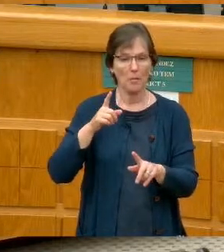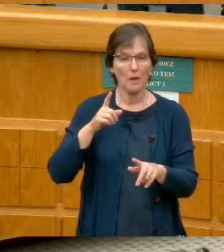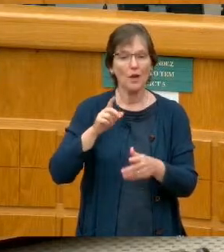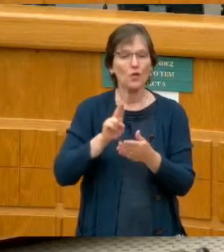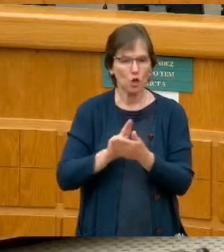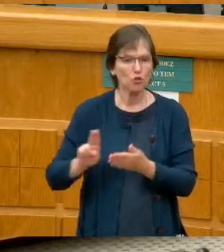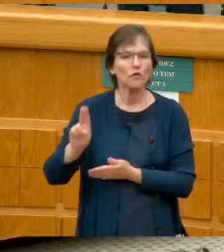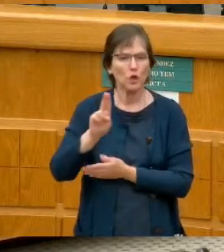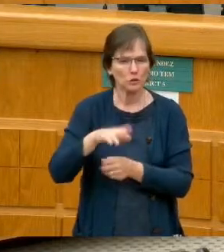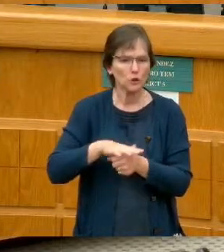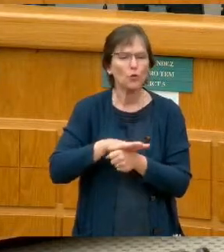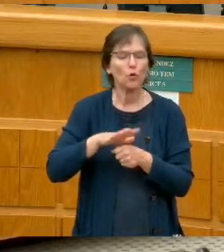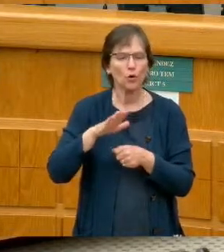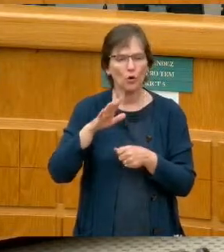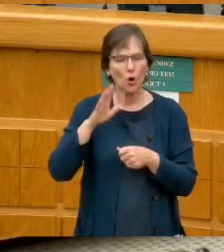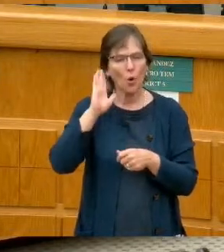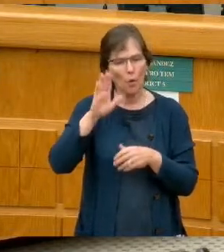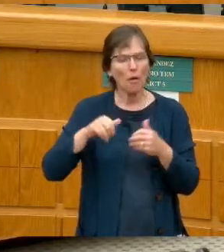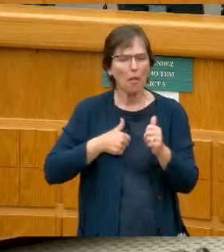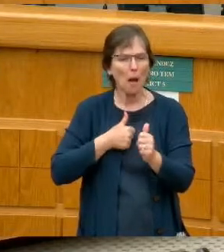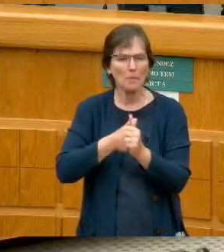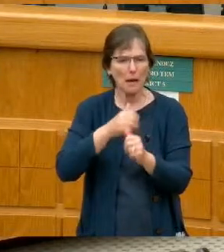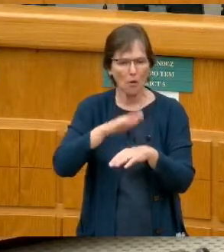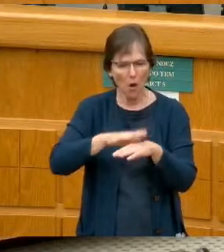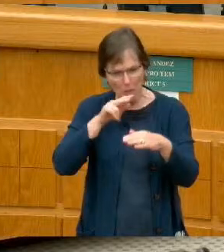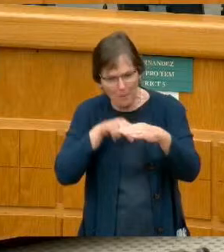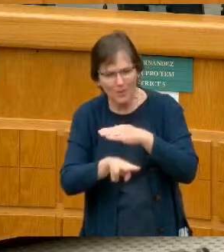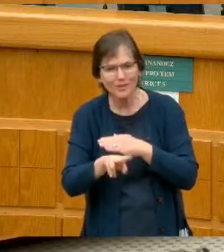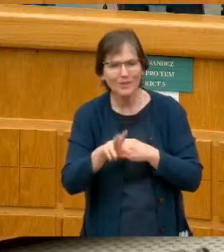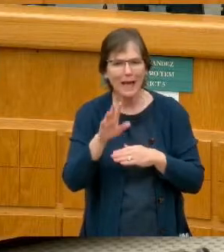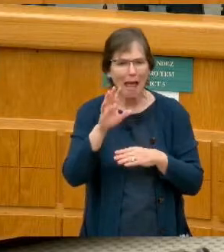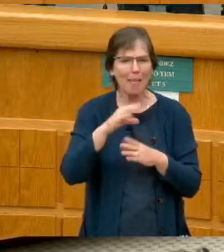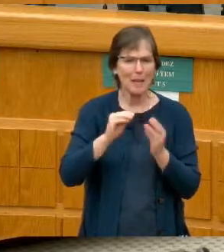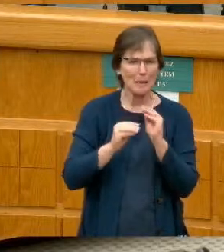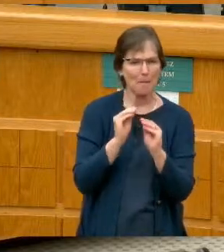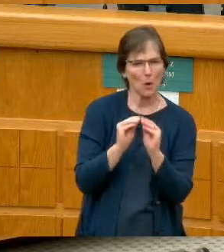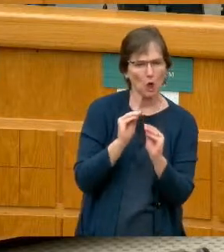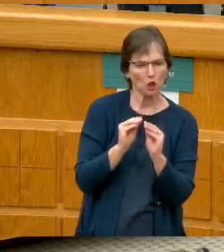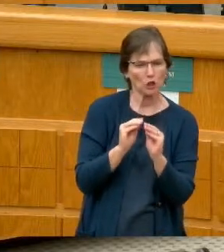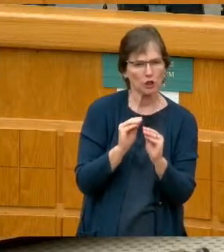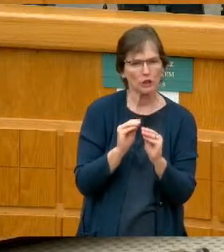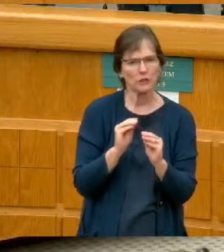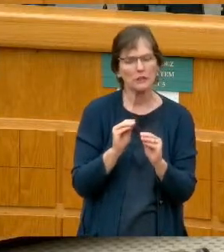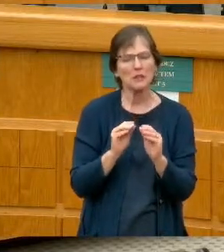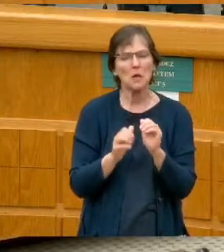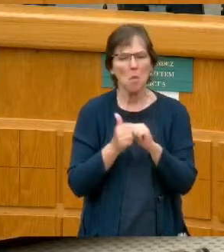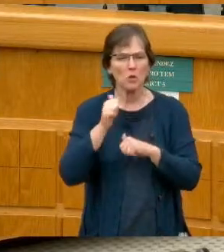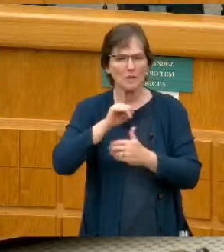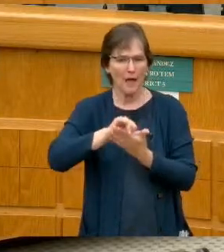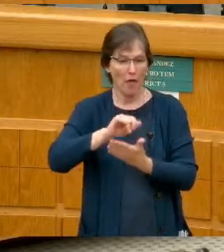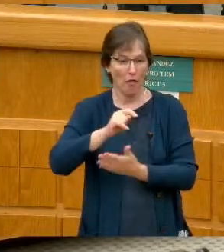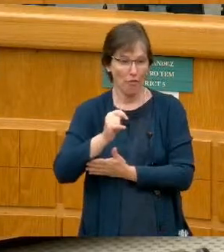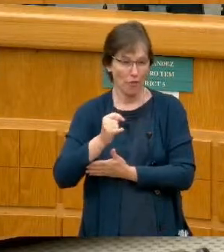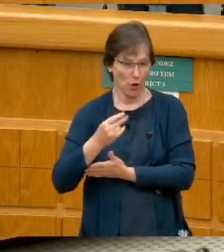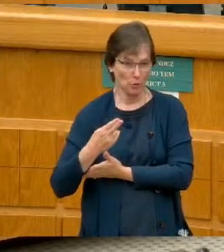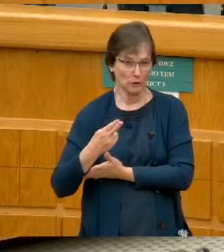update on the numbers, and then let Dr. Bird and the A&M team spend most of that meeting talking to the